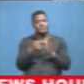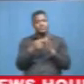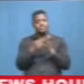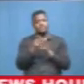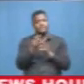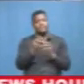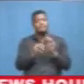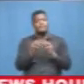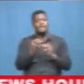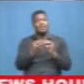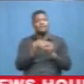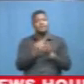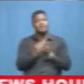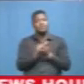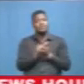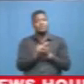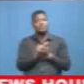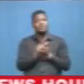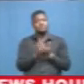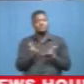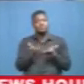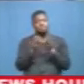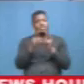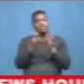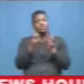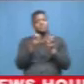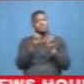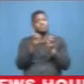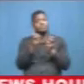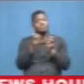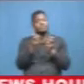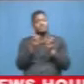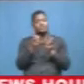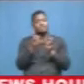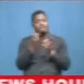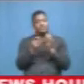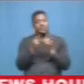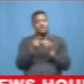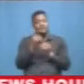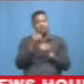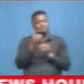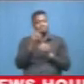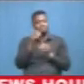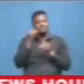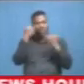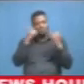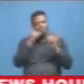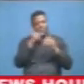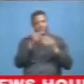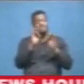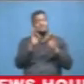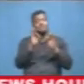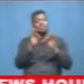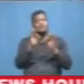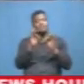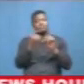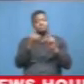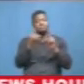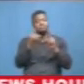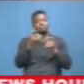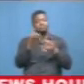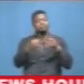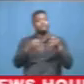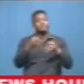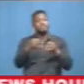matter and raises the issue of the likelihood of bias on the part. Share the position or the opinion